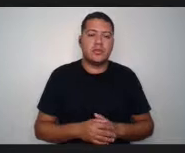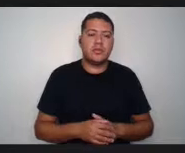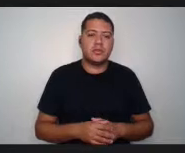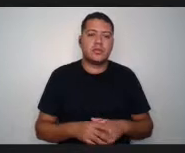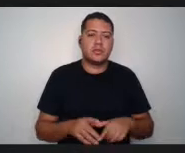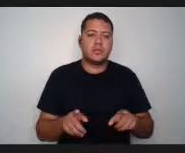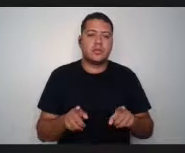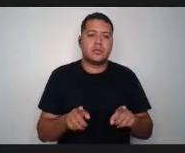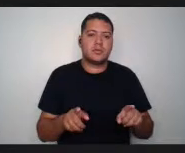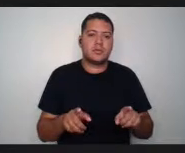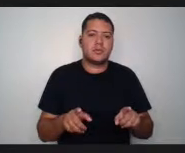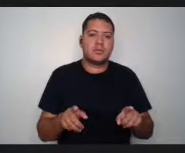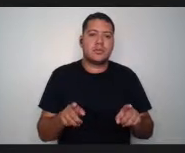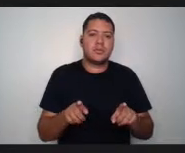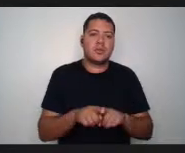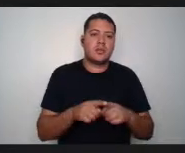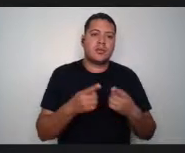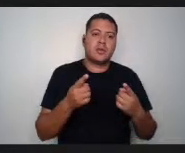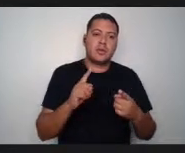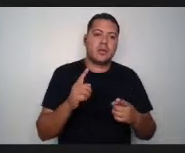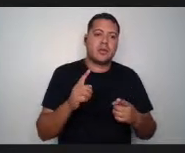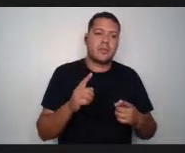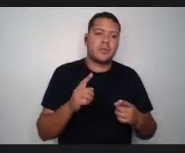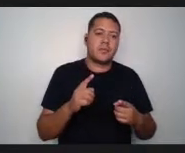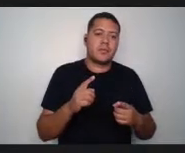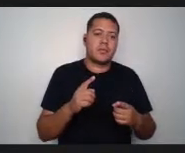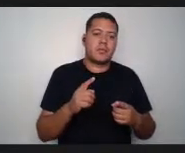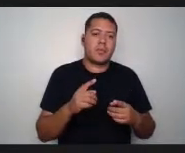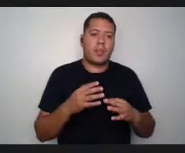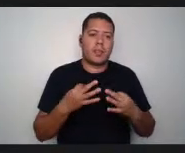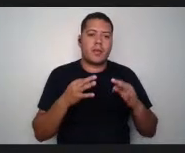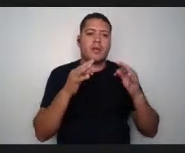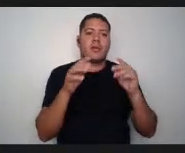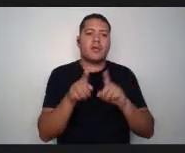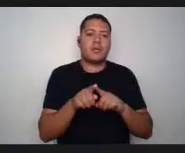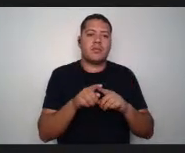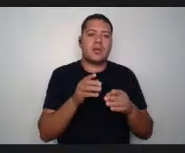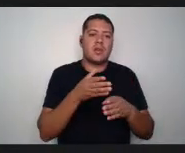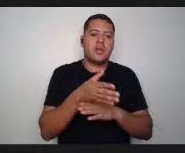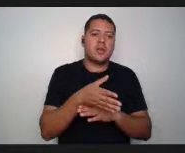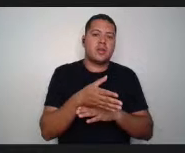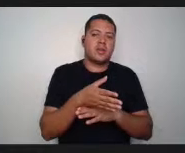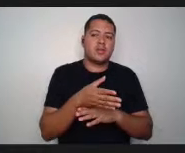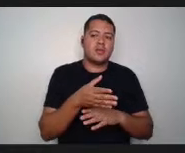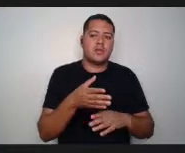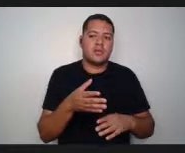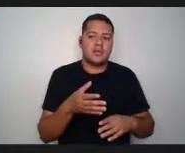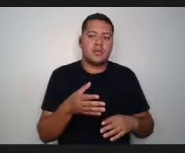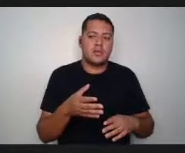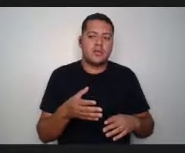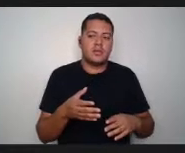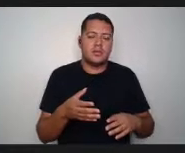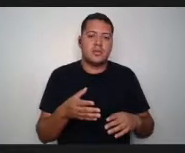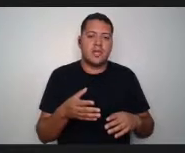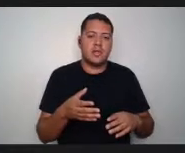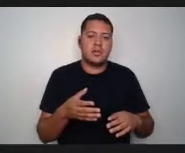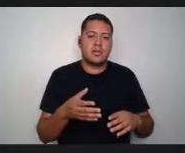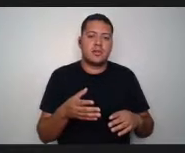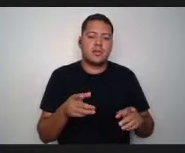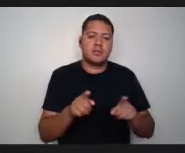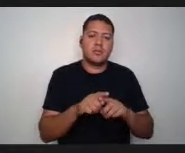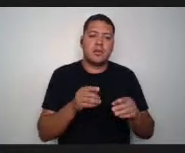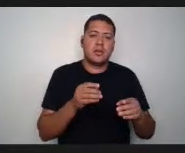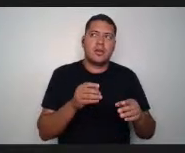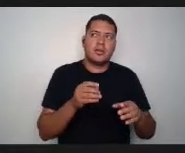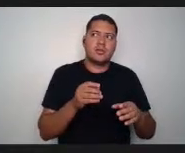Goodyear, instead of making their own technological product, they go into a platform and put what